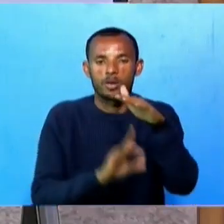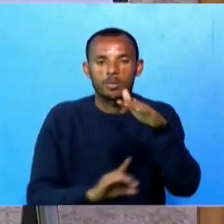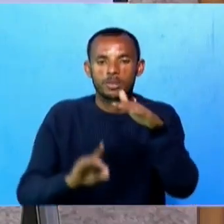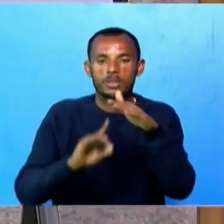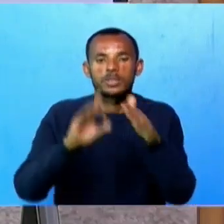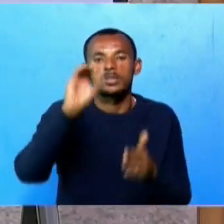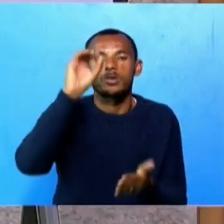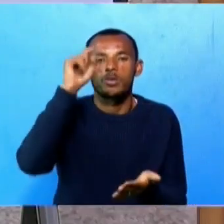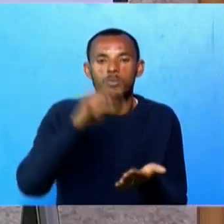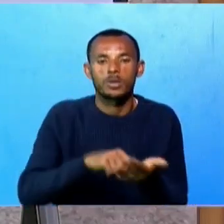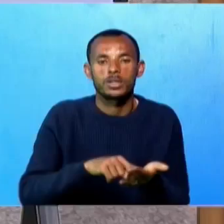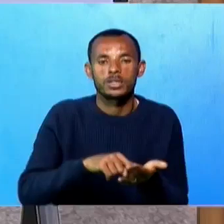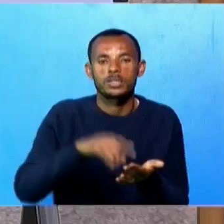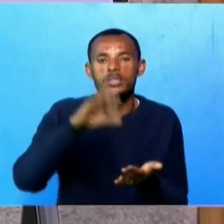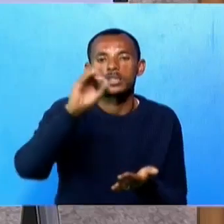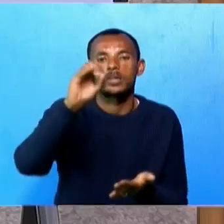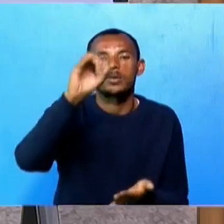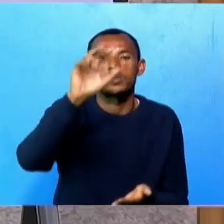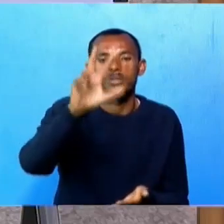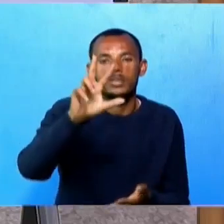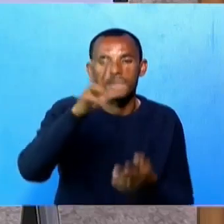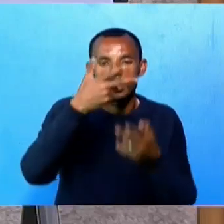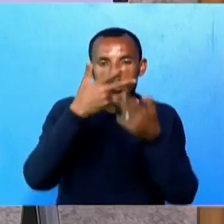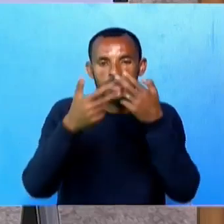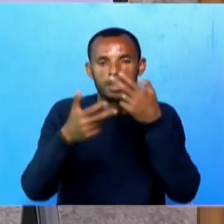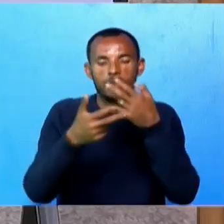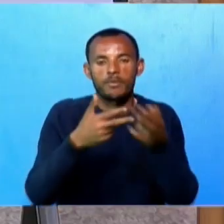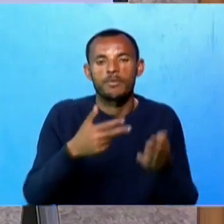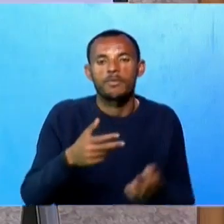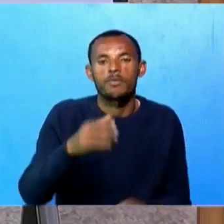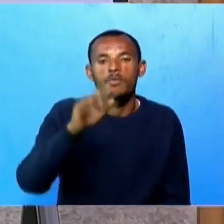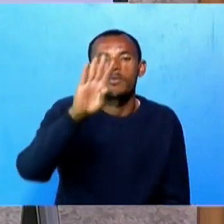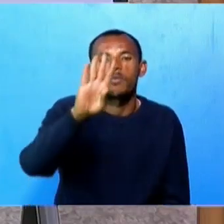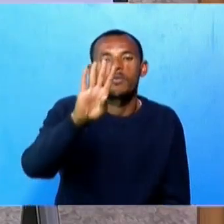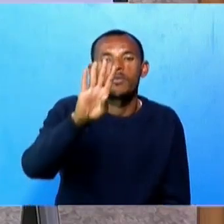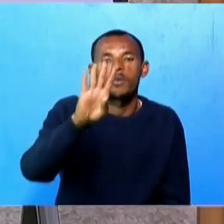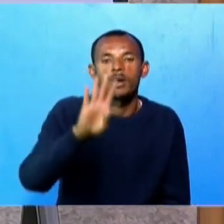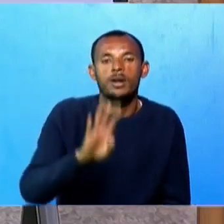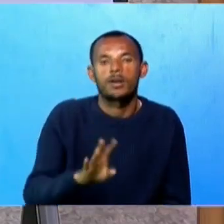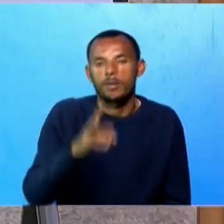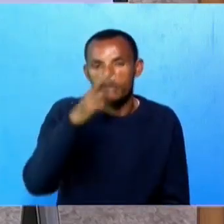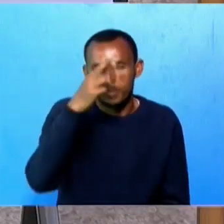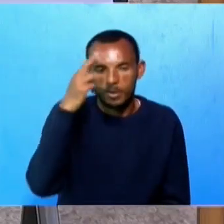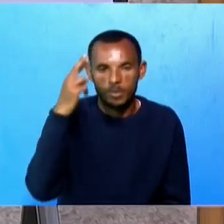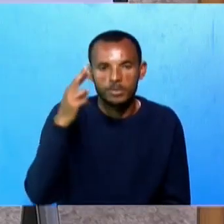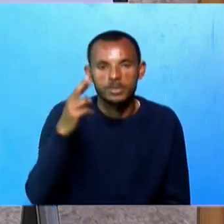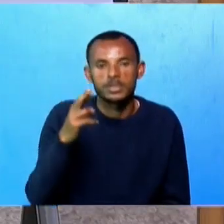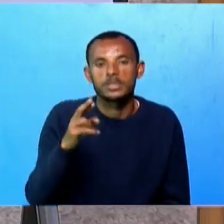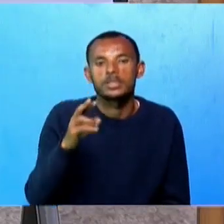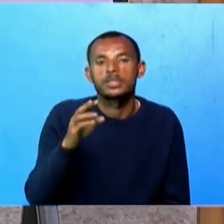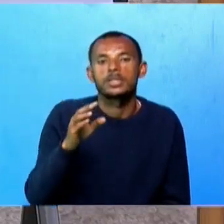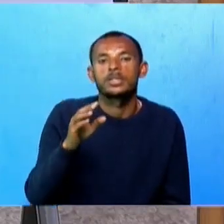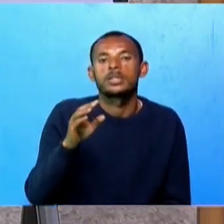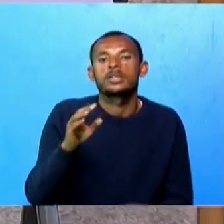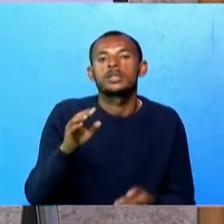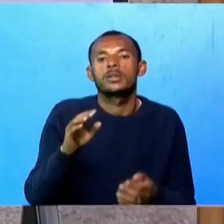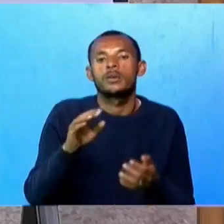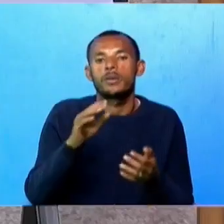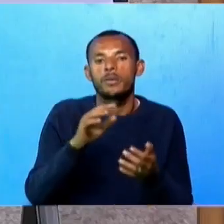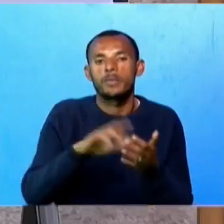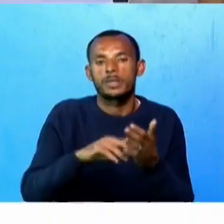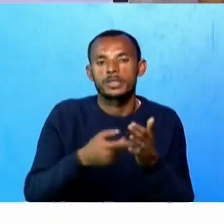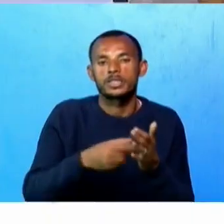0.03 times 4 becomes 0.12.